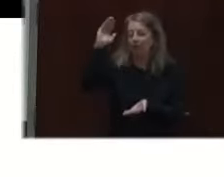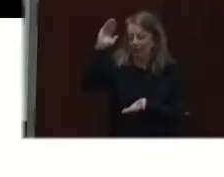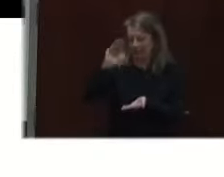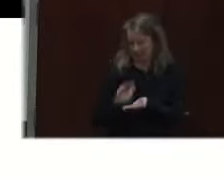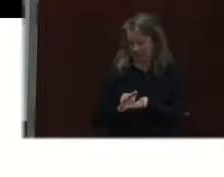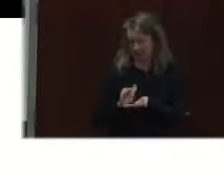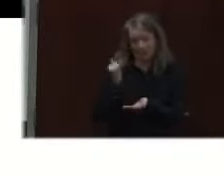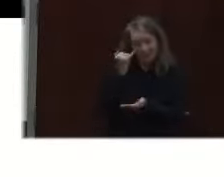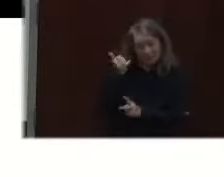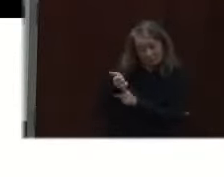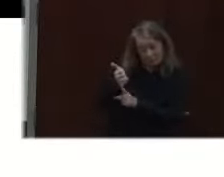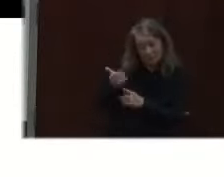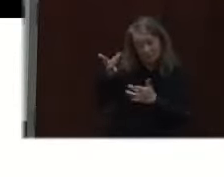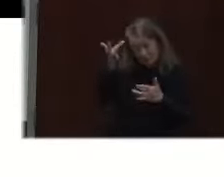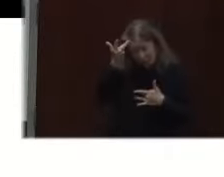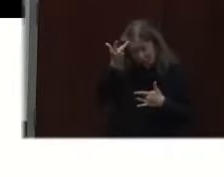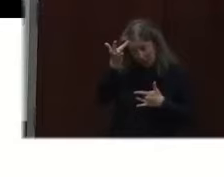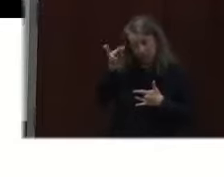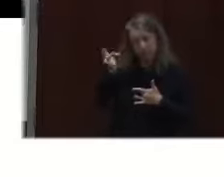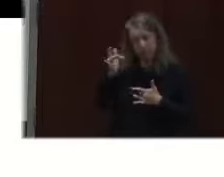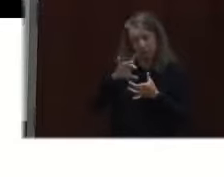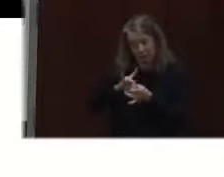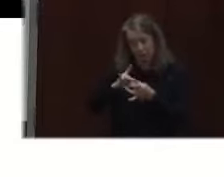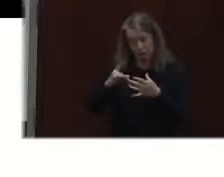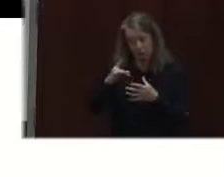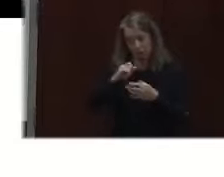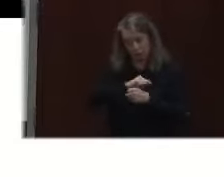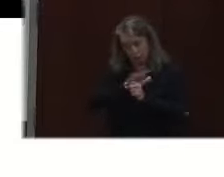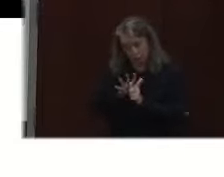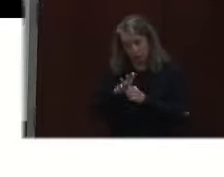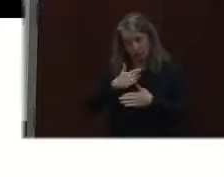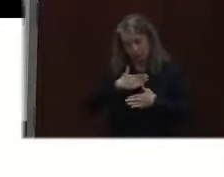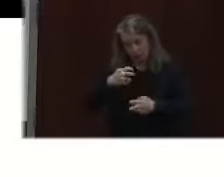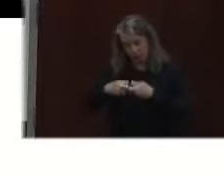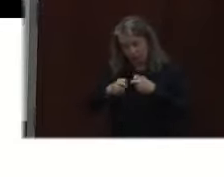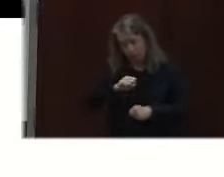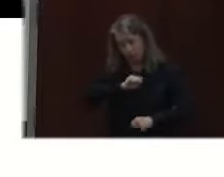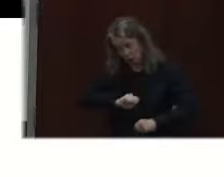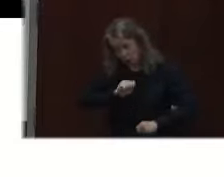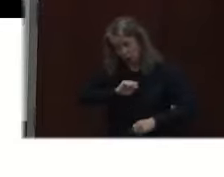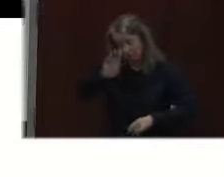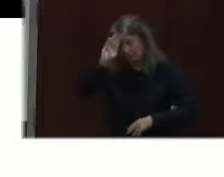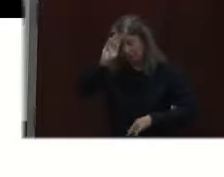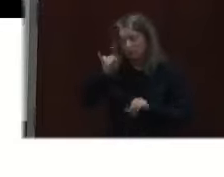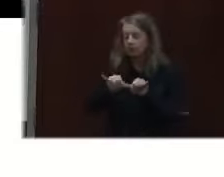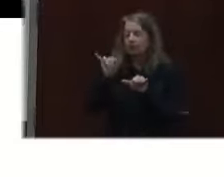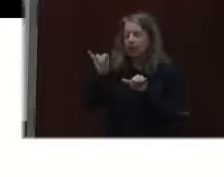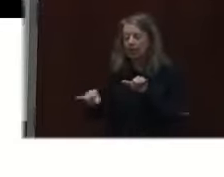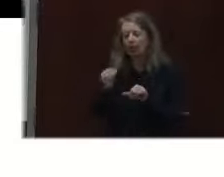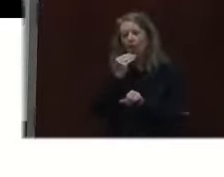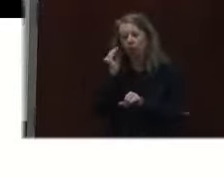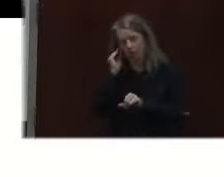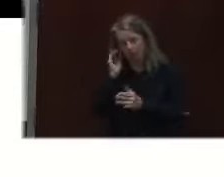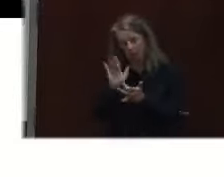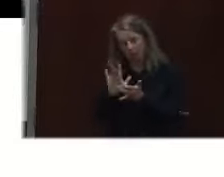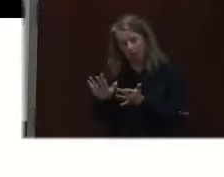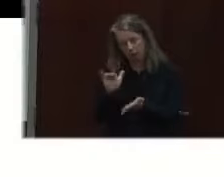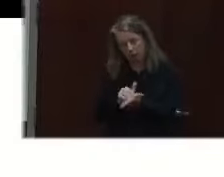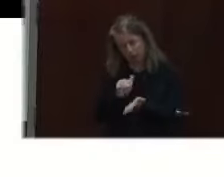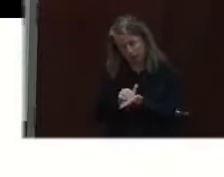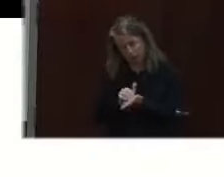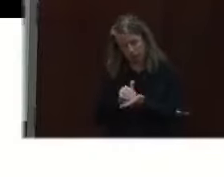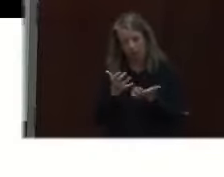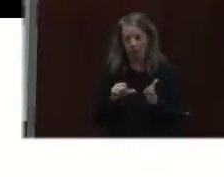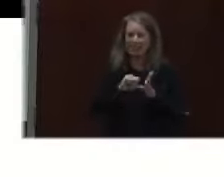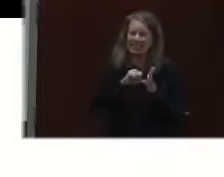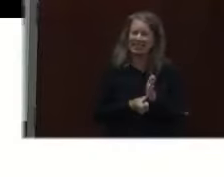stay home and contact your provider. So just to reiterate that when we don't adhere to the